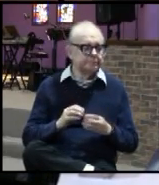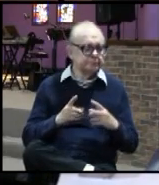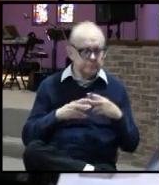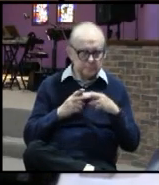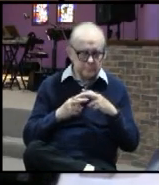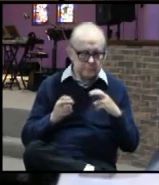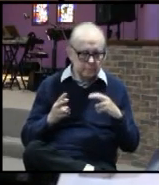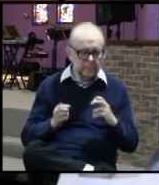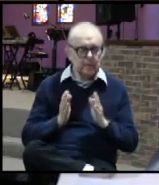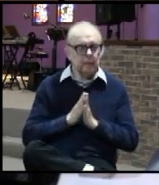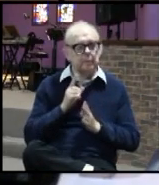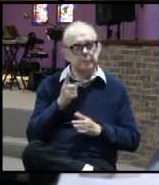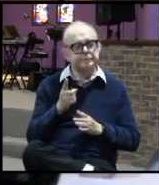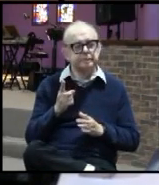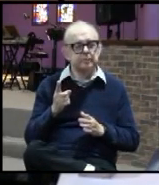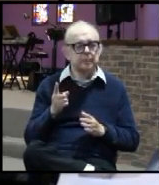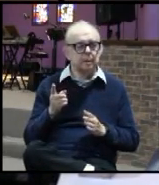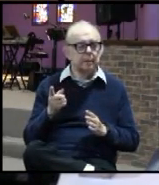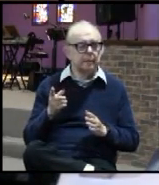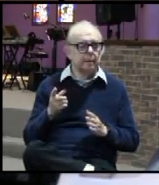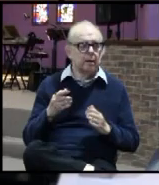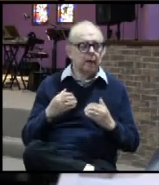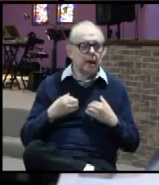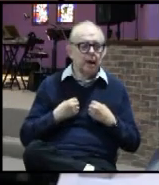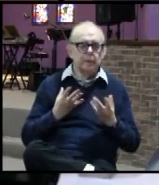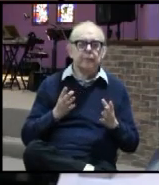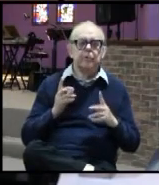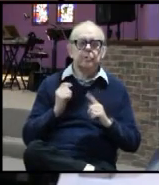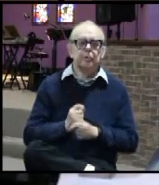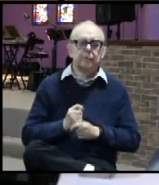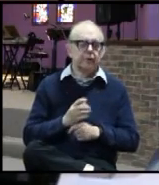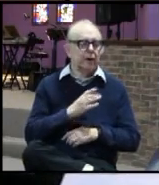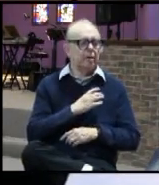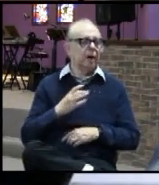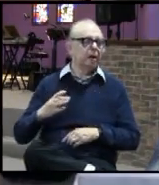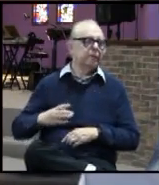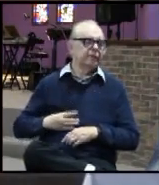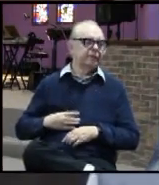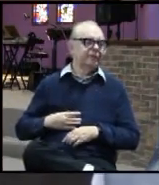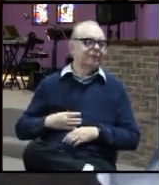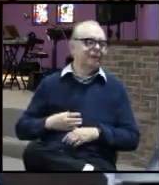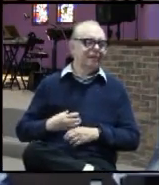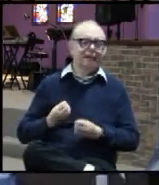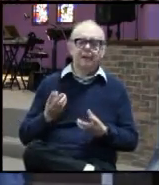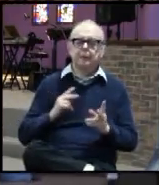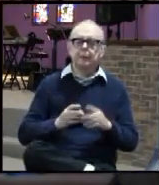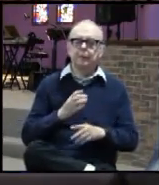ask you, how many of you all trust Congress?